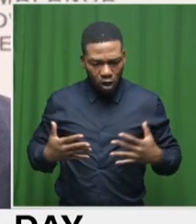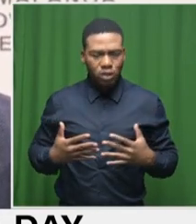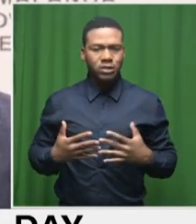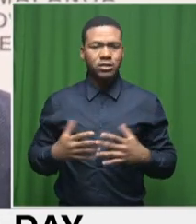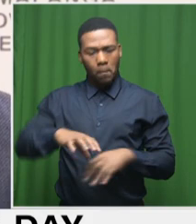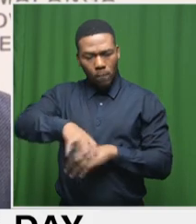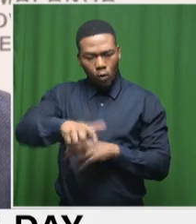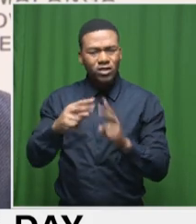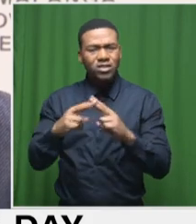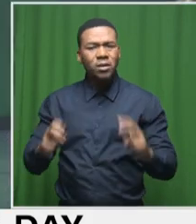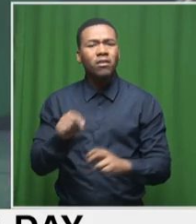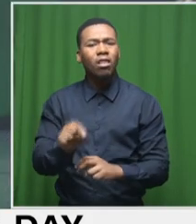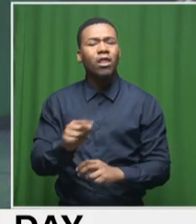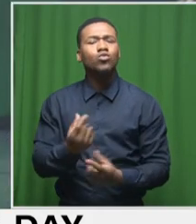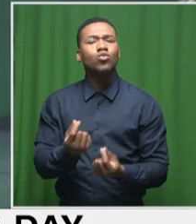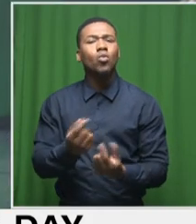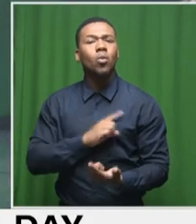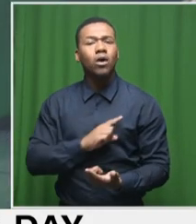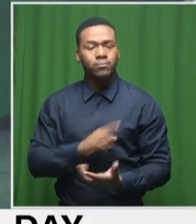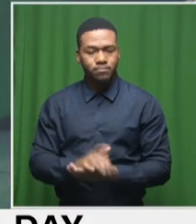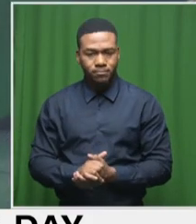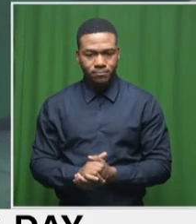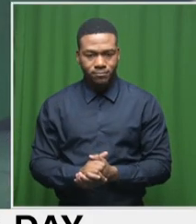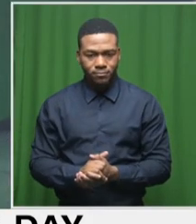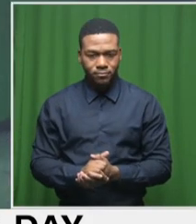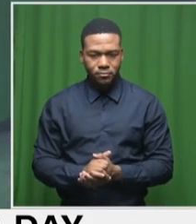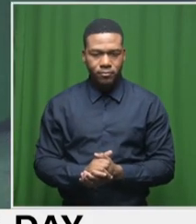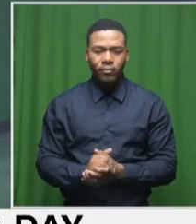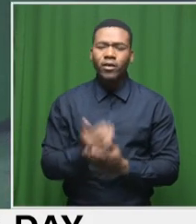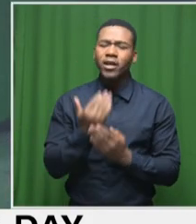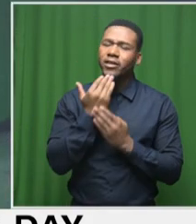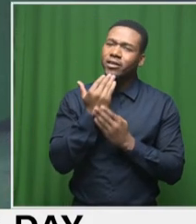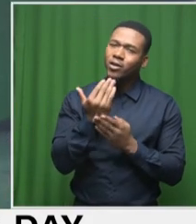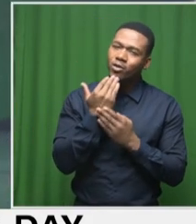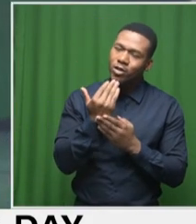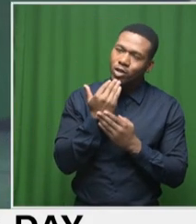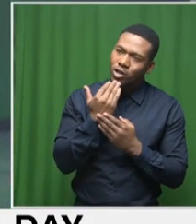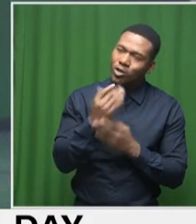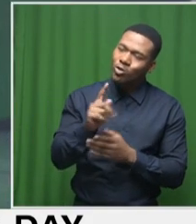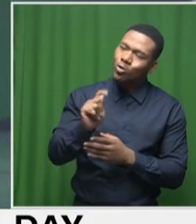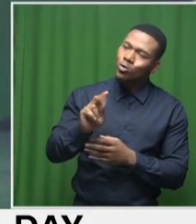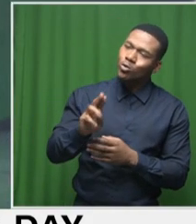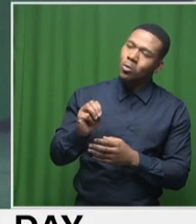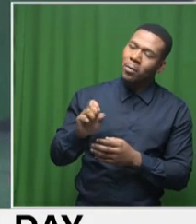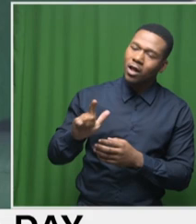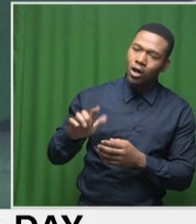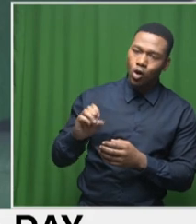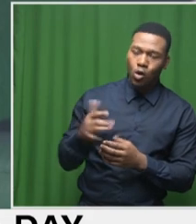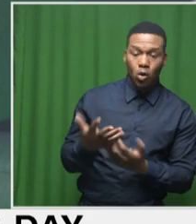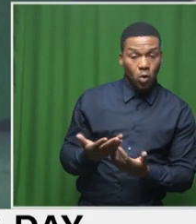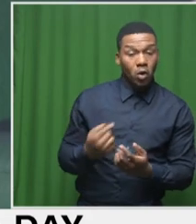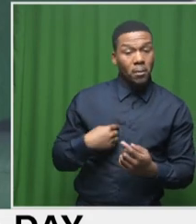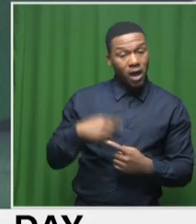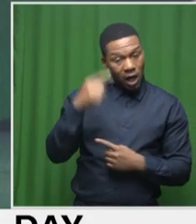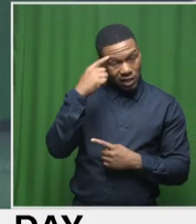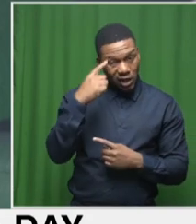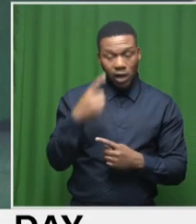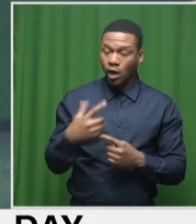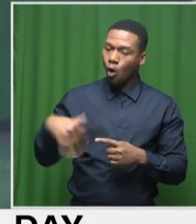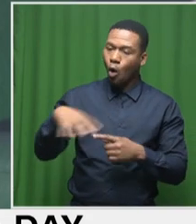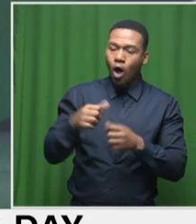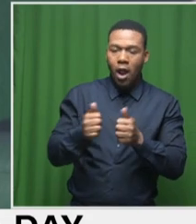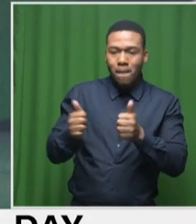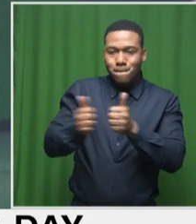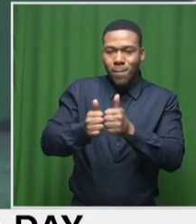provincial summit? Thank you very much, Tumelo. I think with the collaboration of the stakeholders that we have called